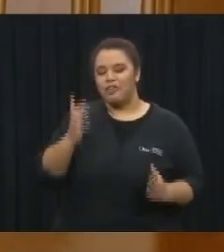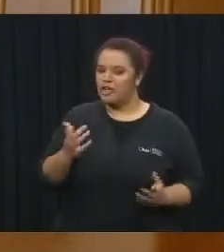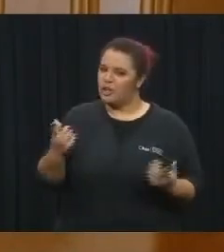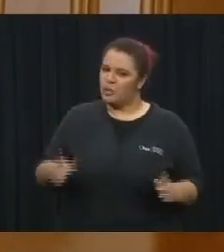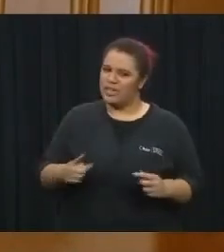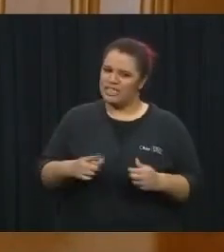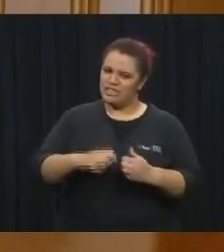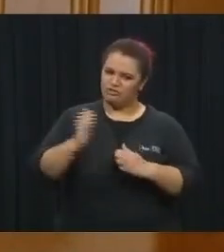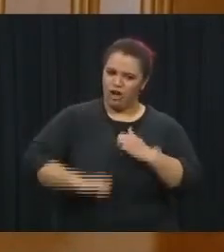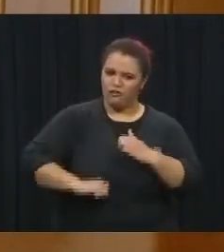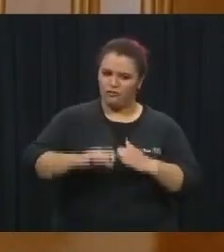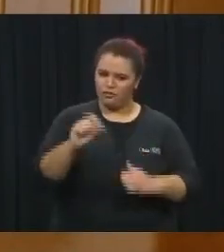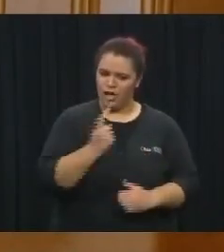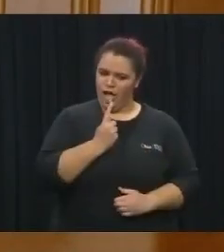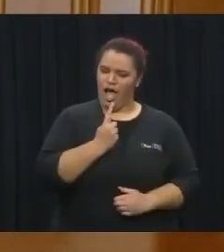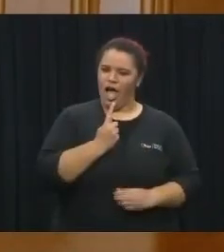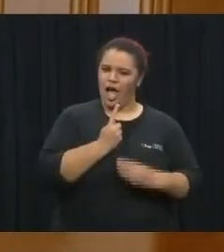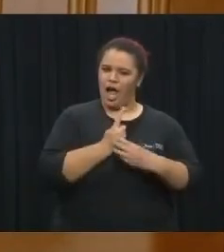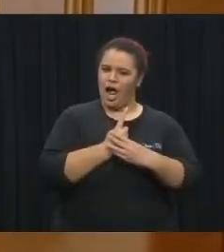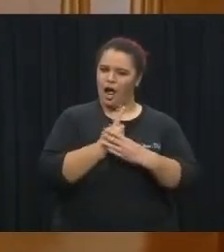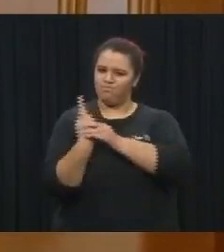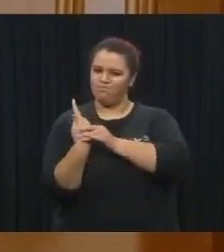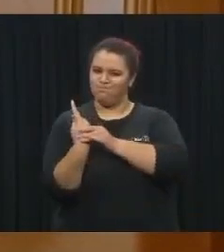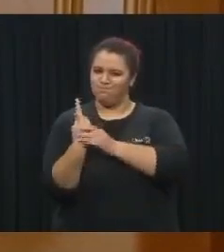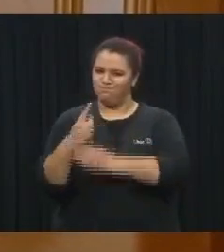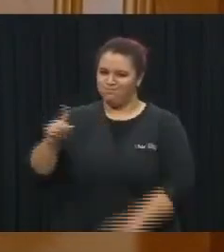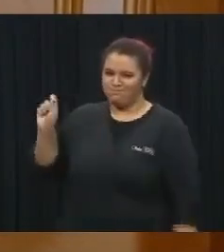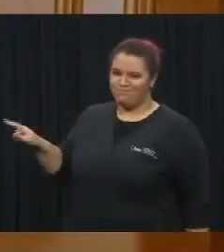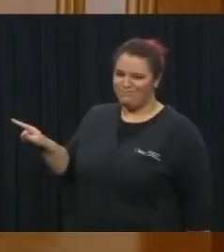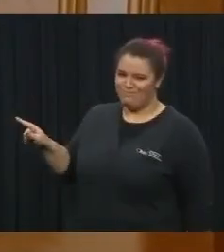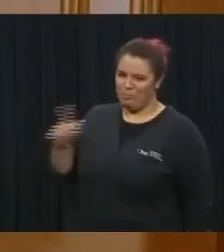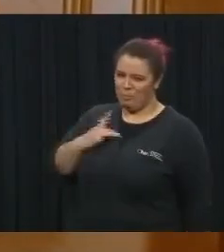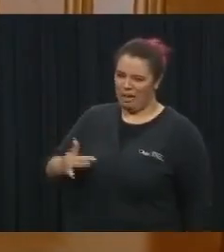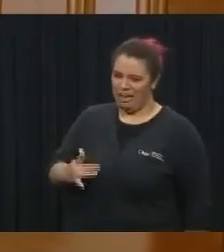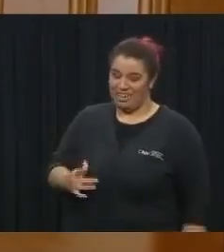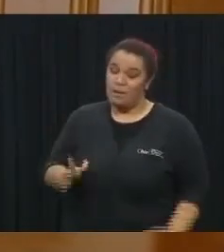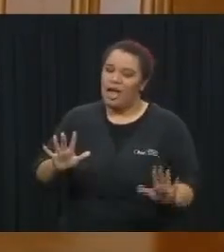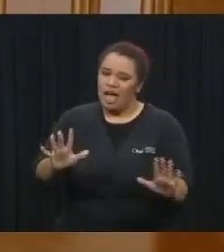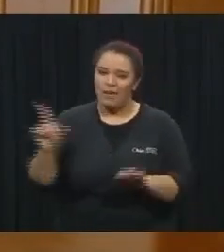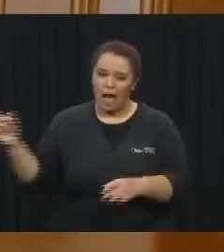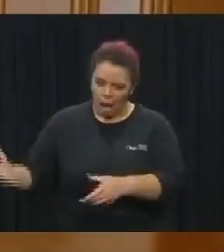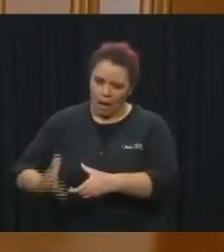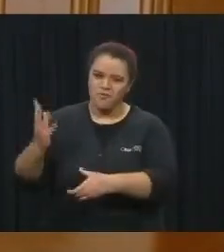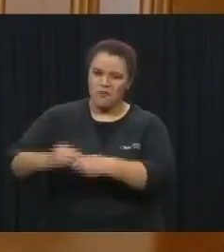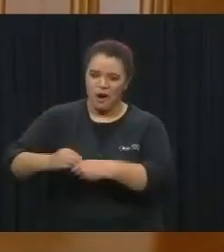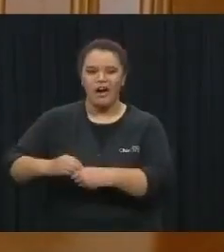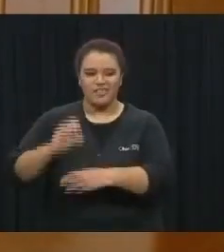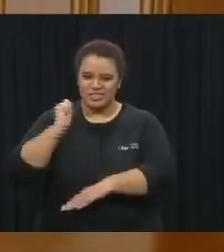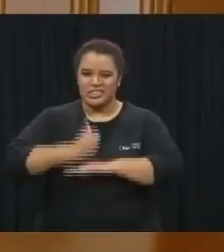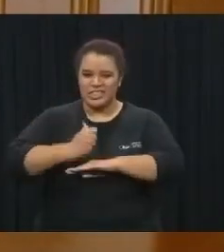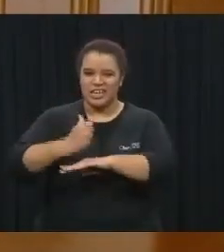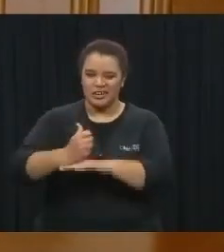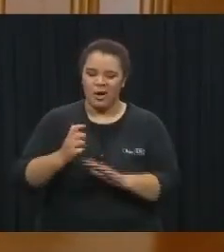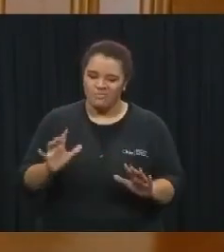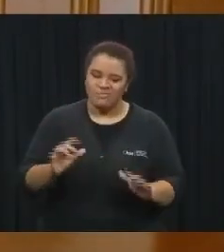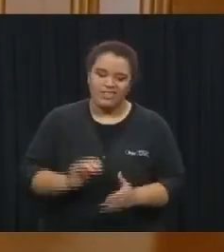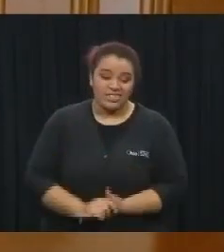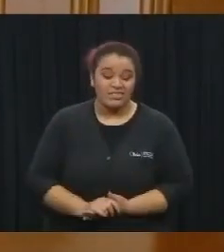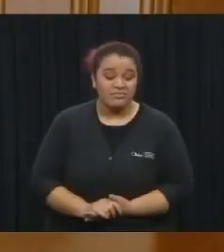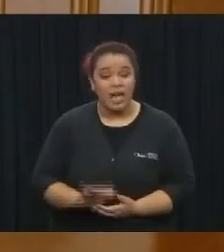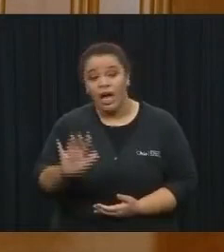in working with business to put this together. The thing I would say, Jim, though, about social distancing in